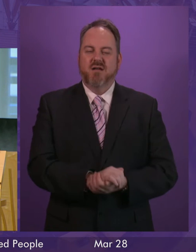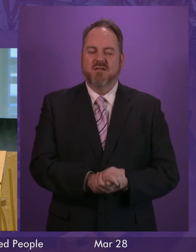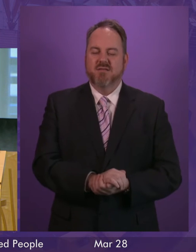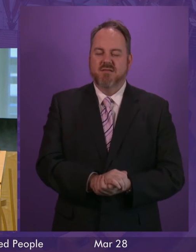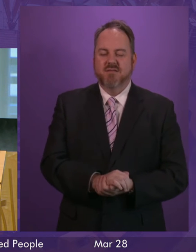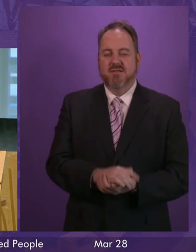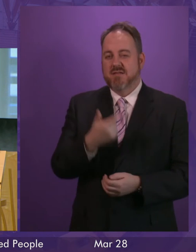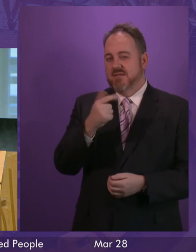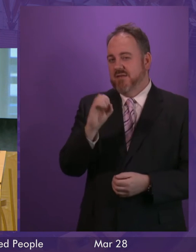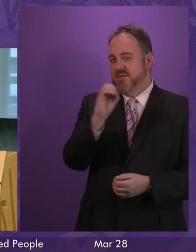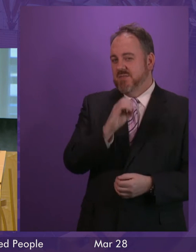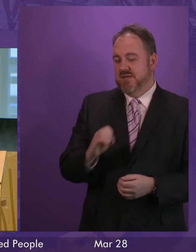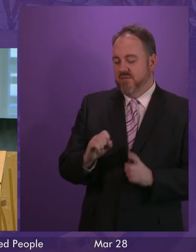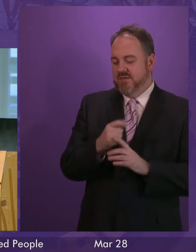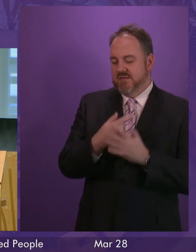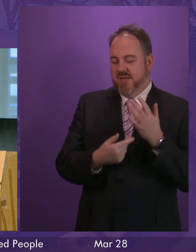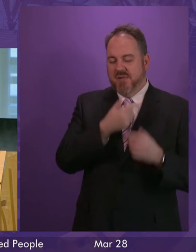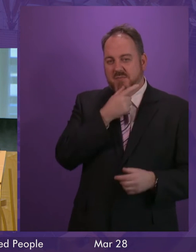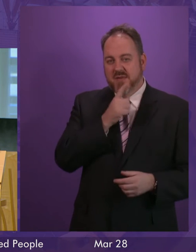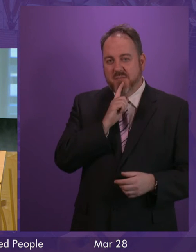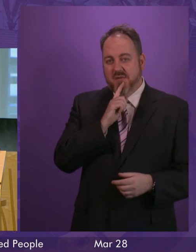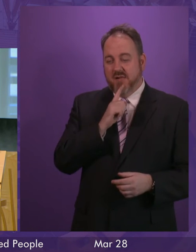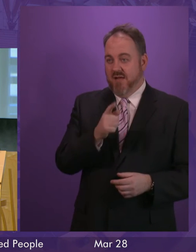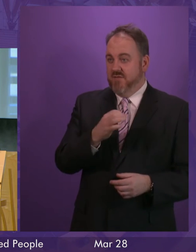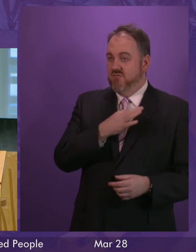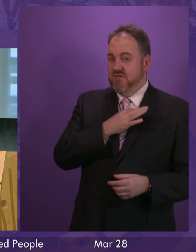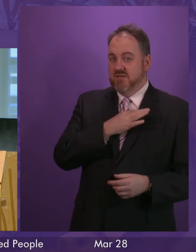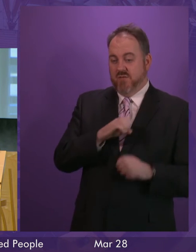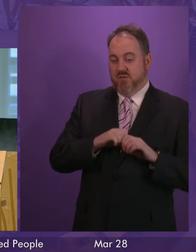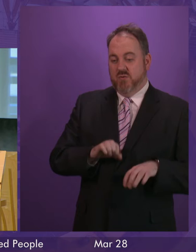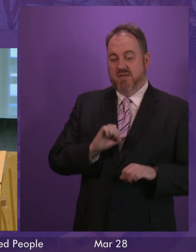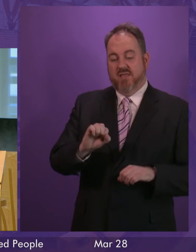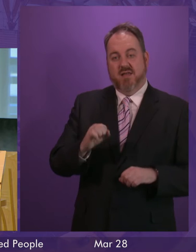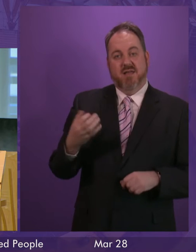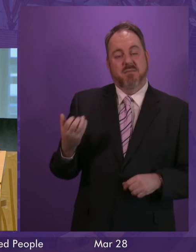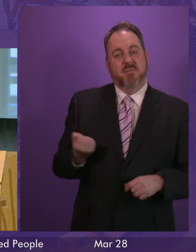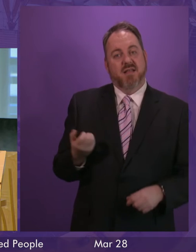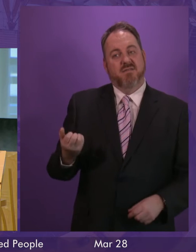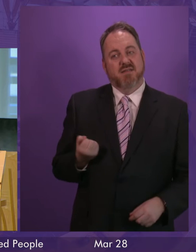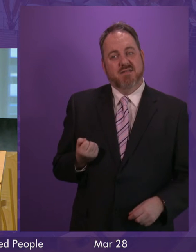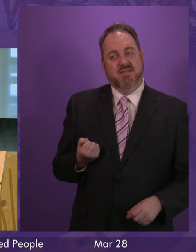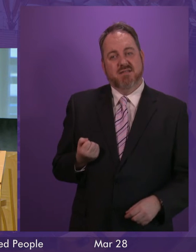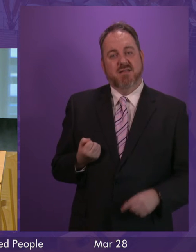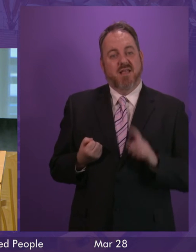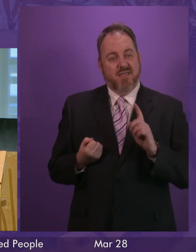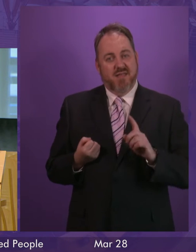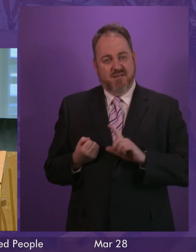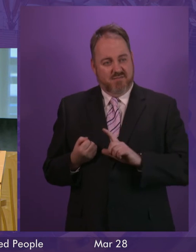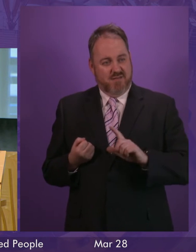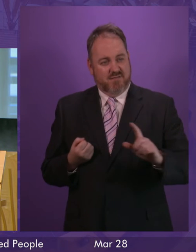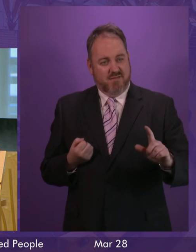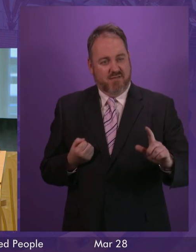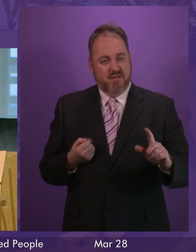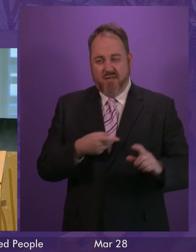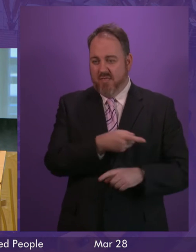reveal that 70% of disabled people facing the possibility of losing their entitlement to social security benefits and who then proceeded to a hearing had